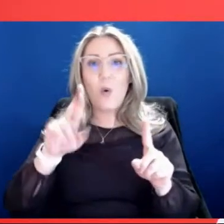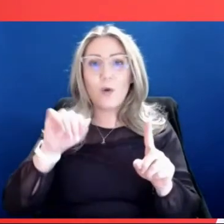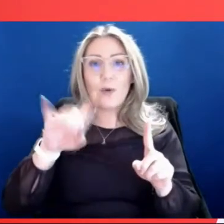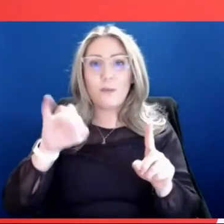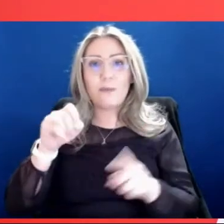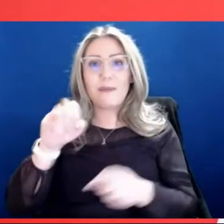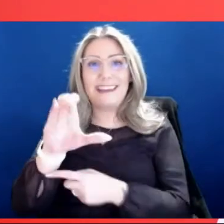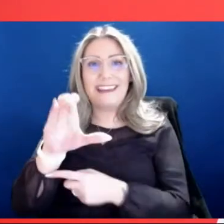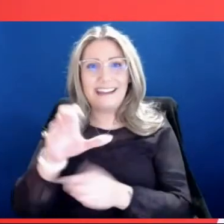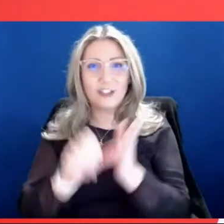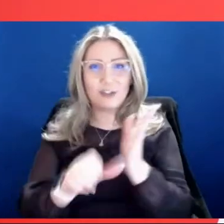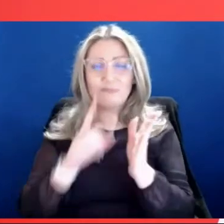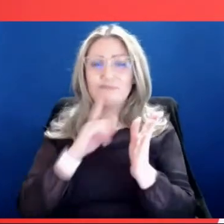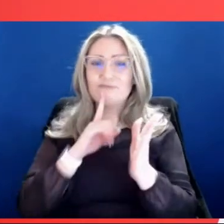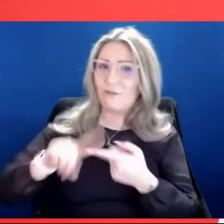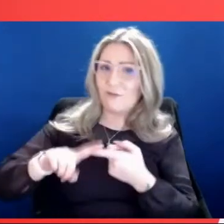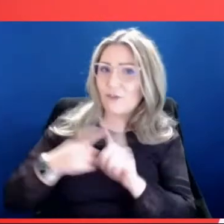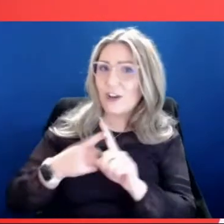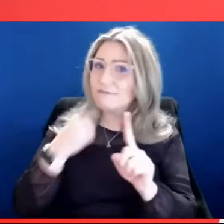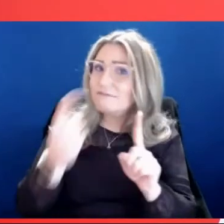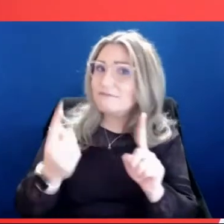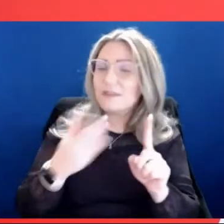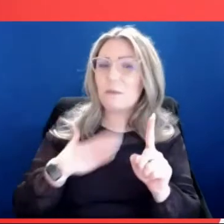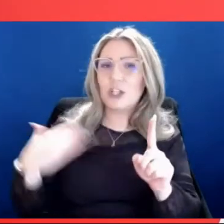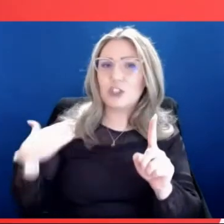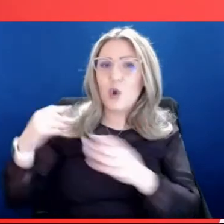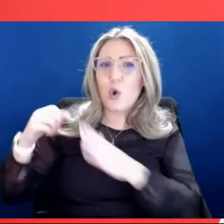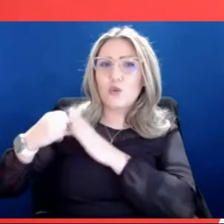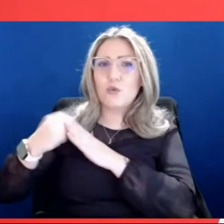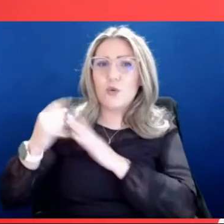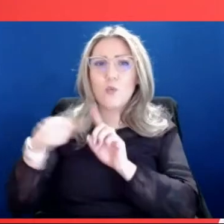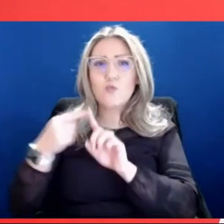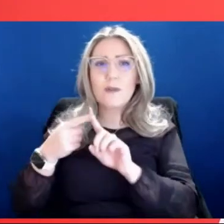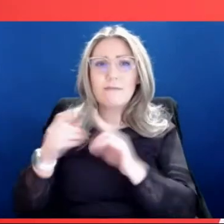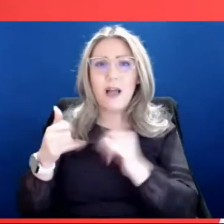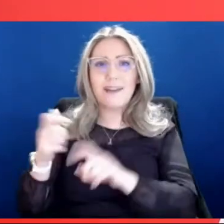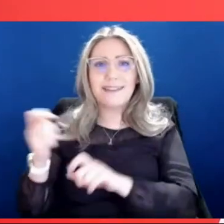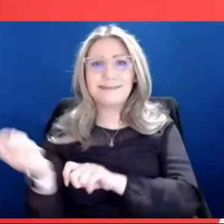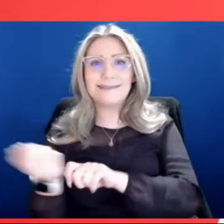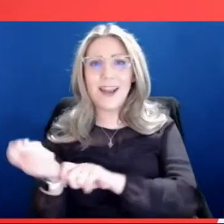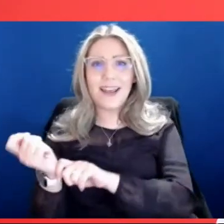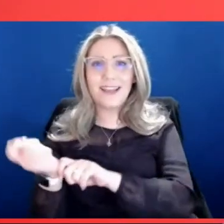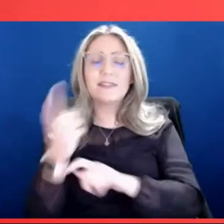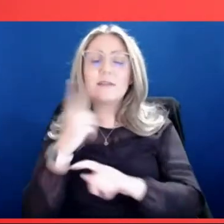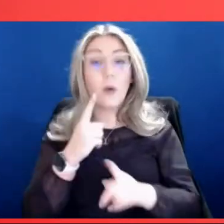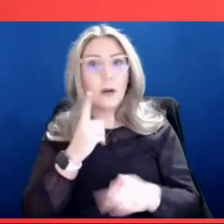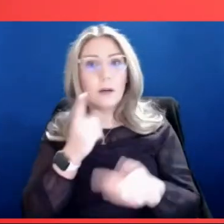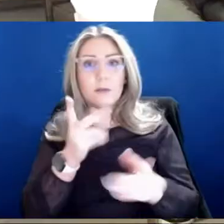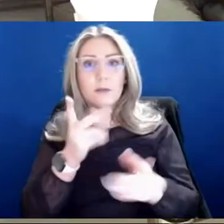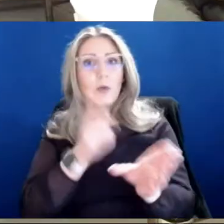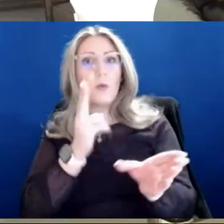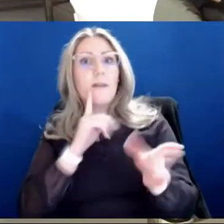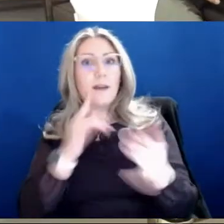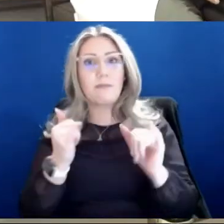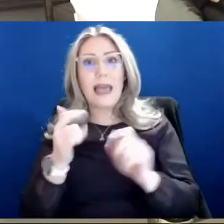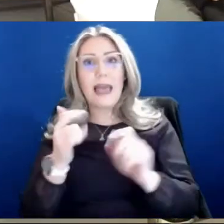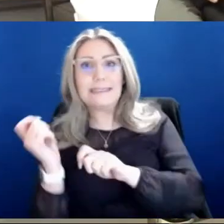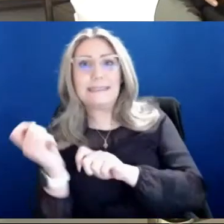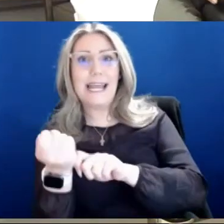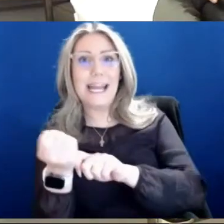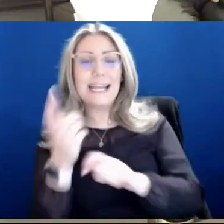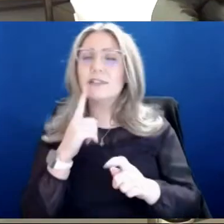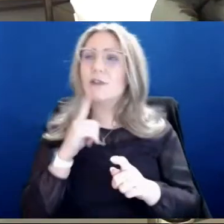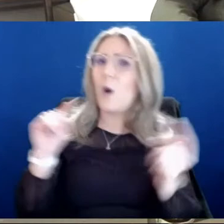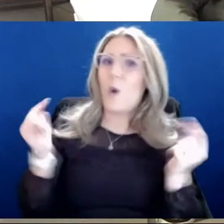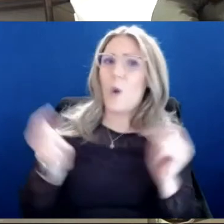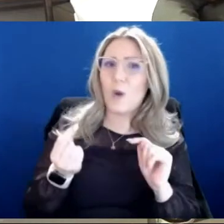friend, I tell him my shoulder hurts when I play tennis. Well, quit playing tennis. Right. Well, no. Doc, it hurts when I do this. Don't do that.